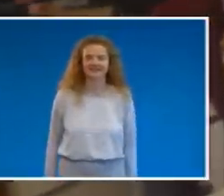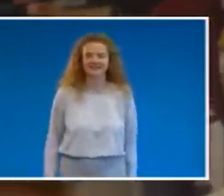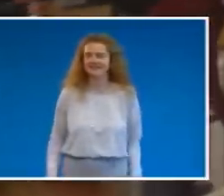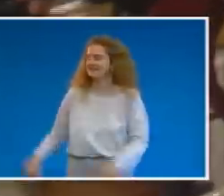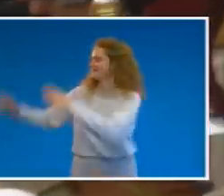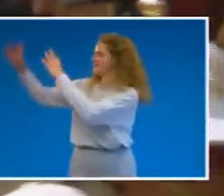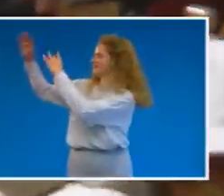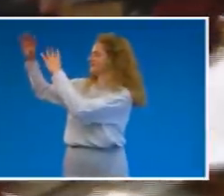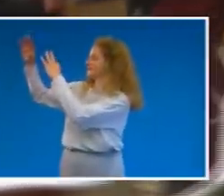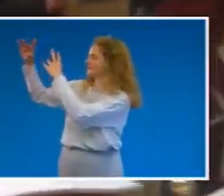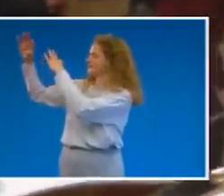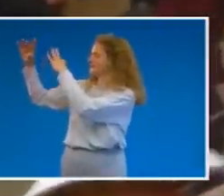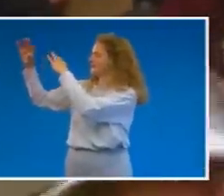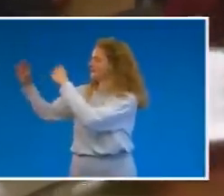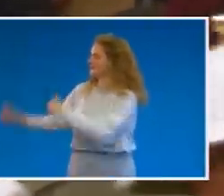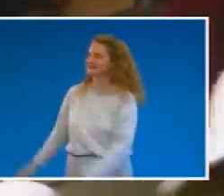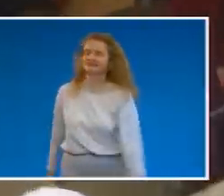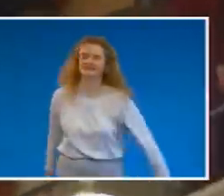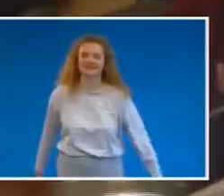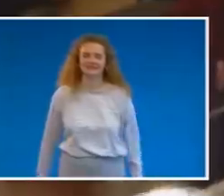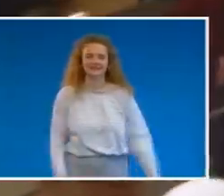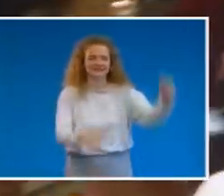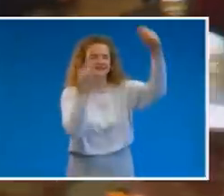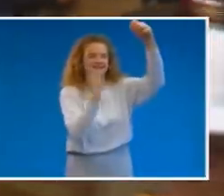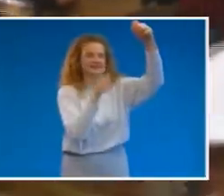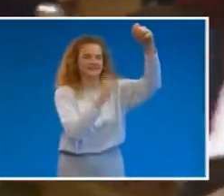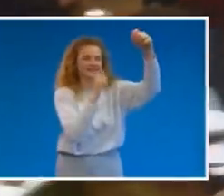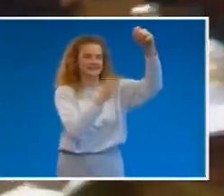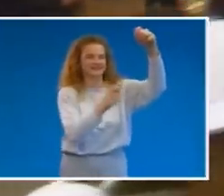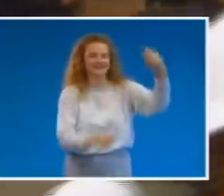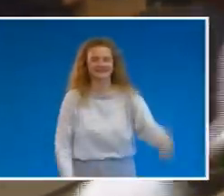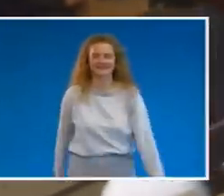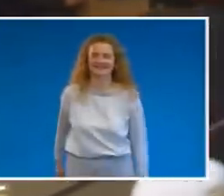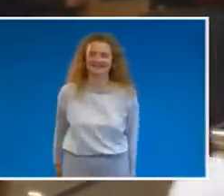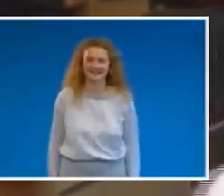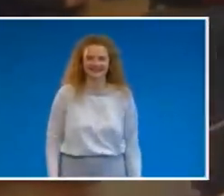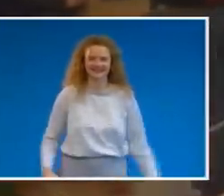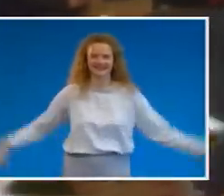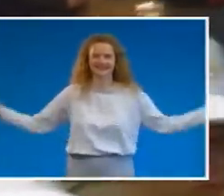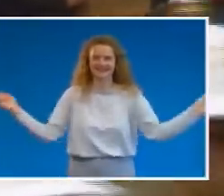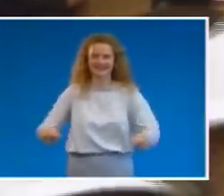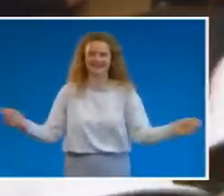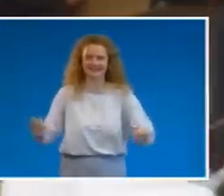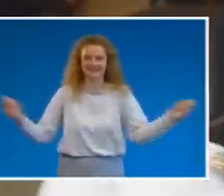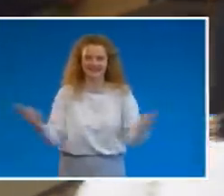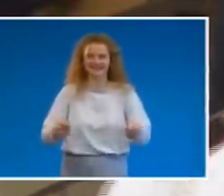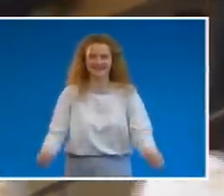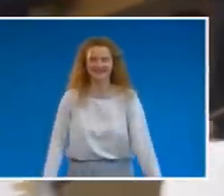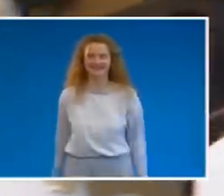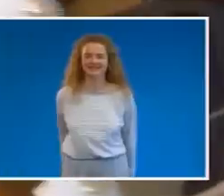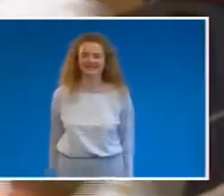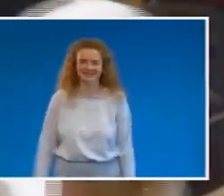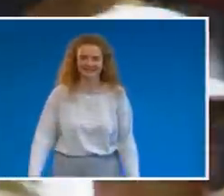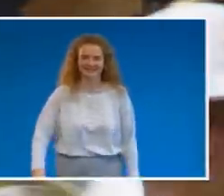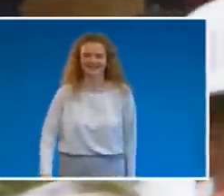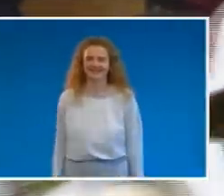the guitar. Toot, toot, toot goes the trumpet. Ting, ting, ting goes the triangle. Boom, boom, boom